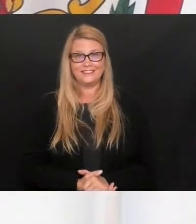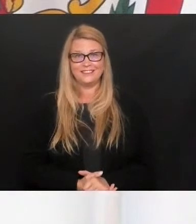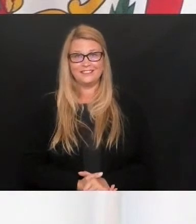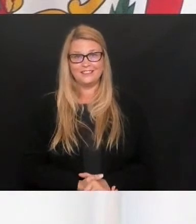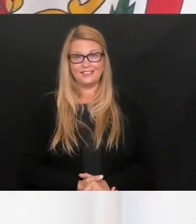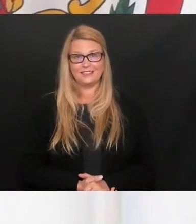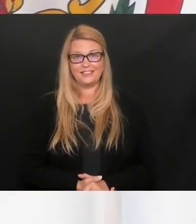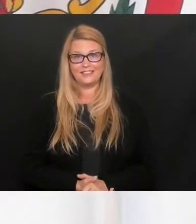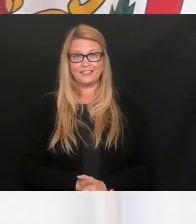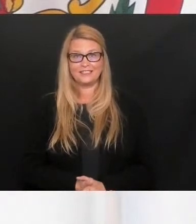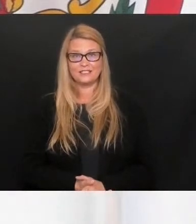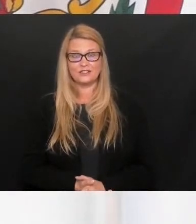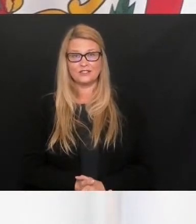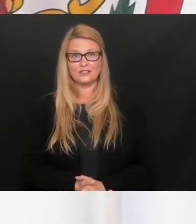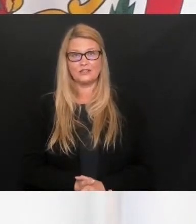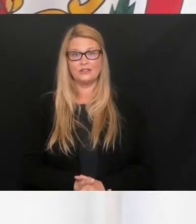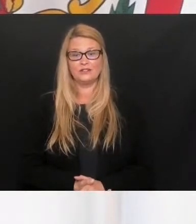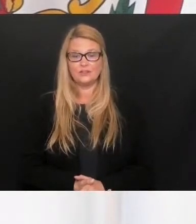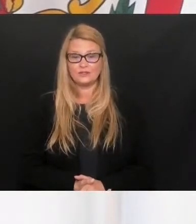we got after